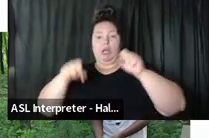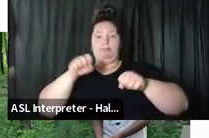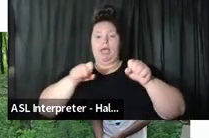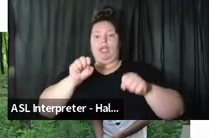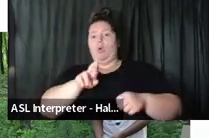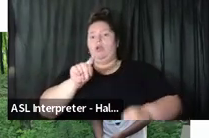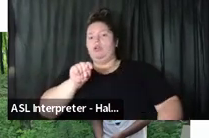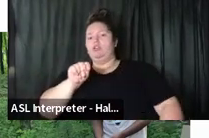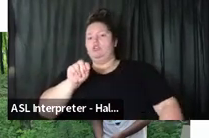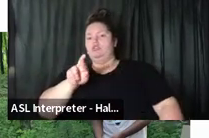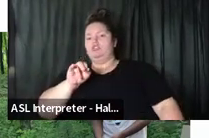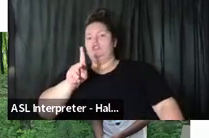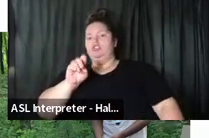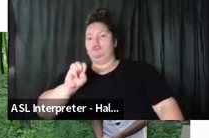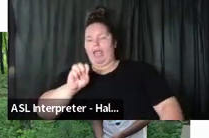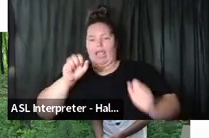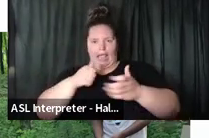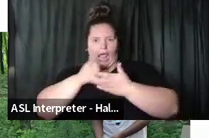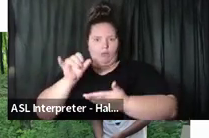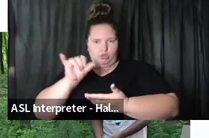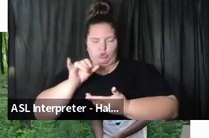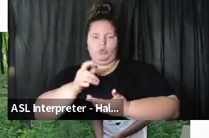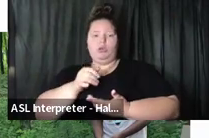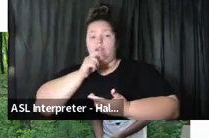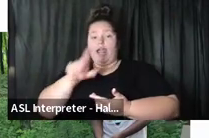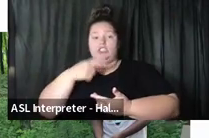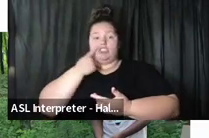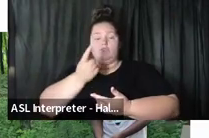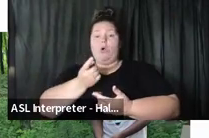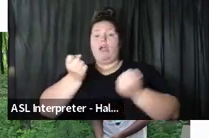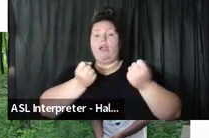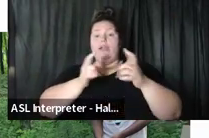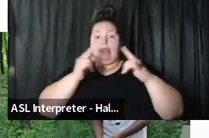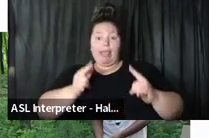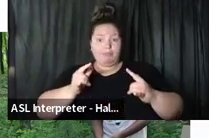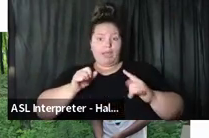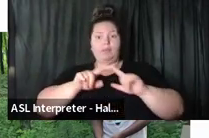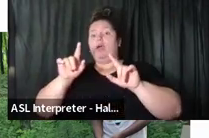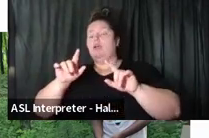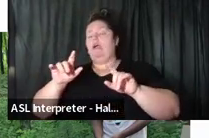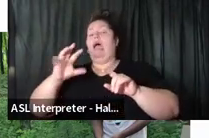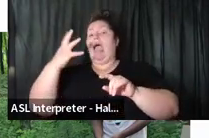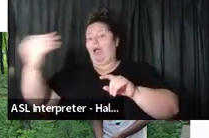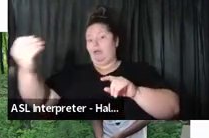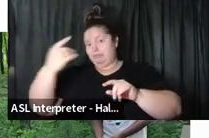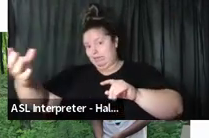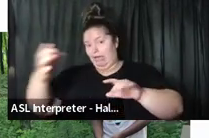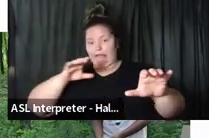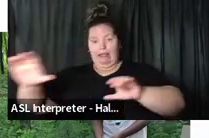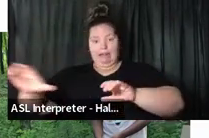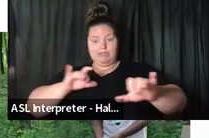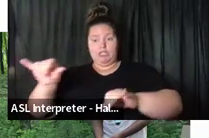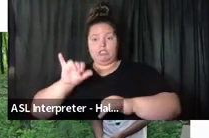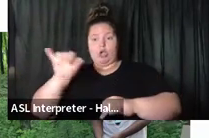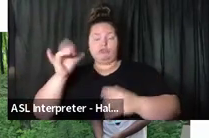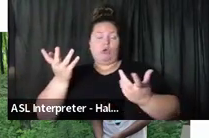So, and that's not just for camping, but for other outdoor recreational activities to help you get to where you want to